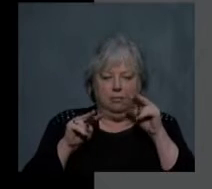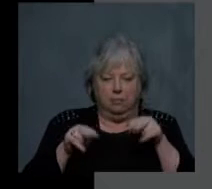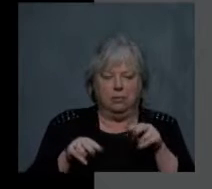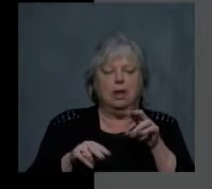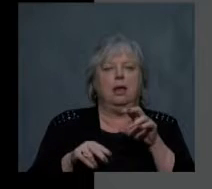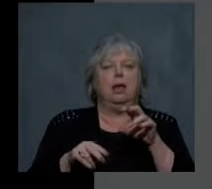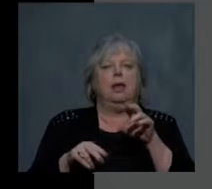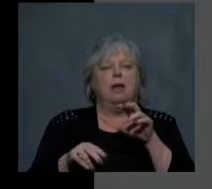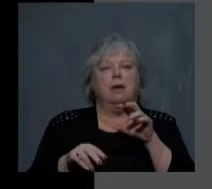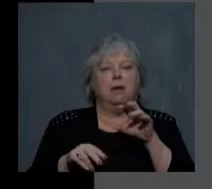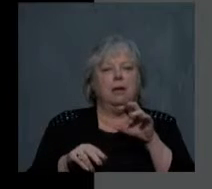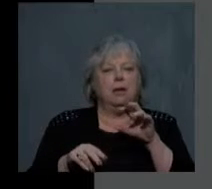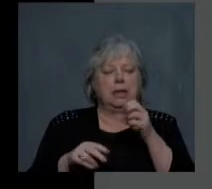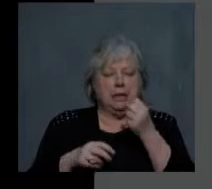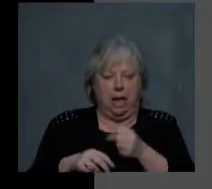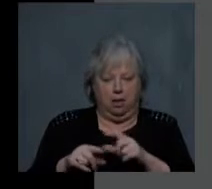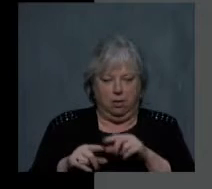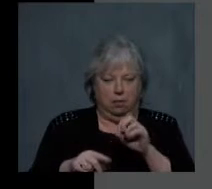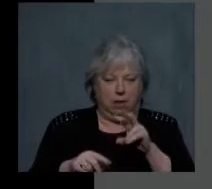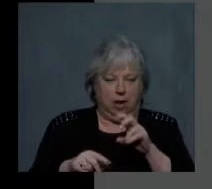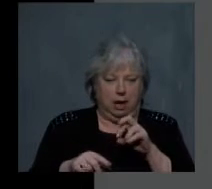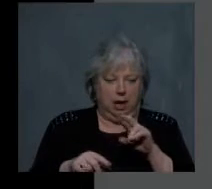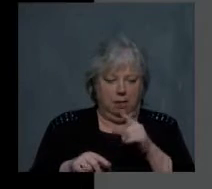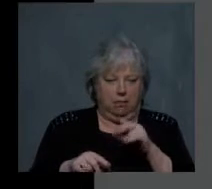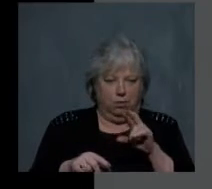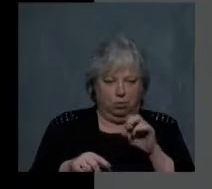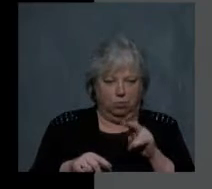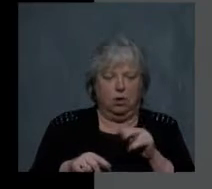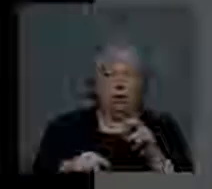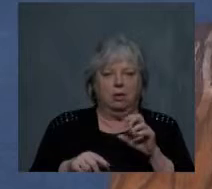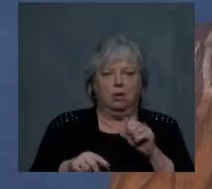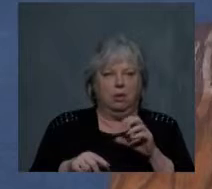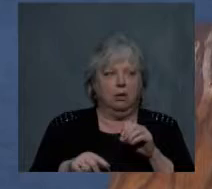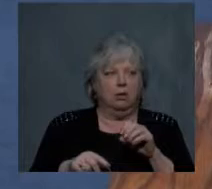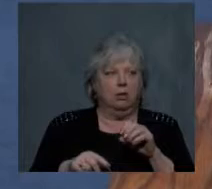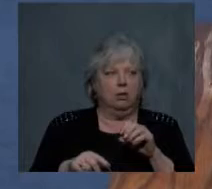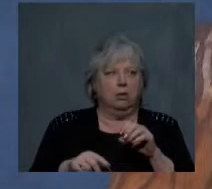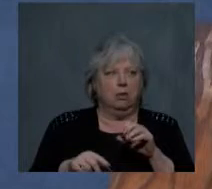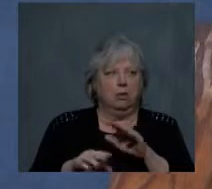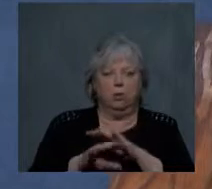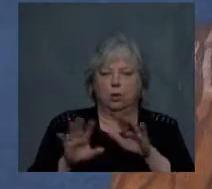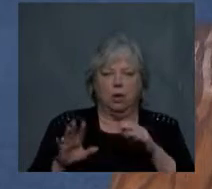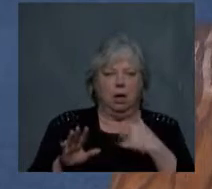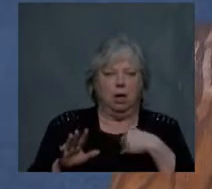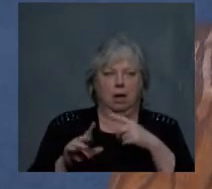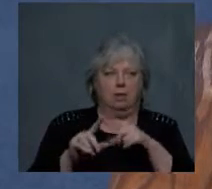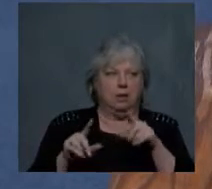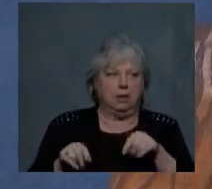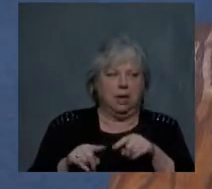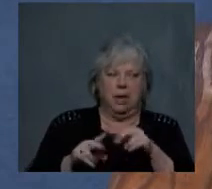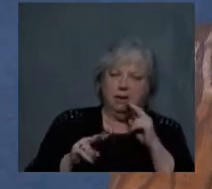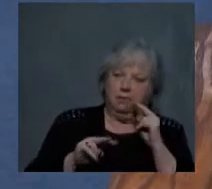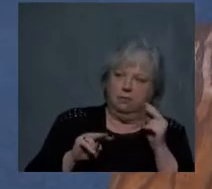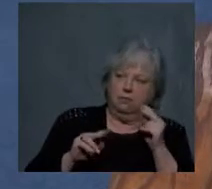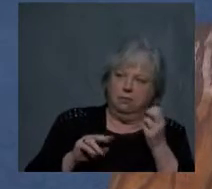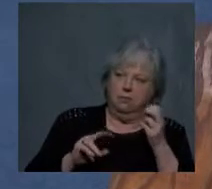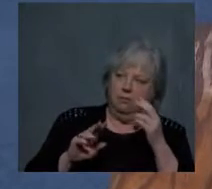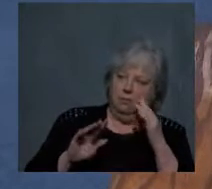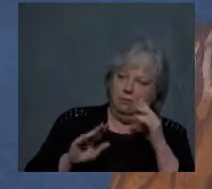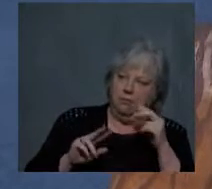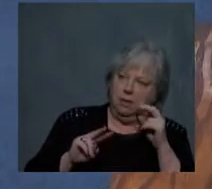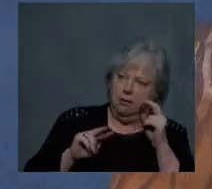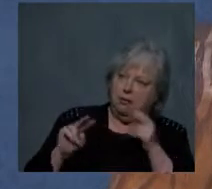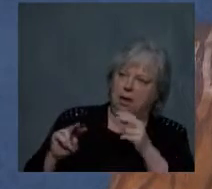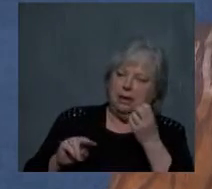Evergreen. So we'll reface the Evergreen sign. There will not be a sign facing east toward